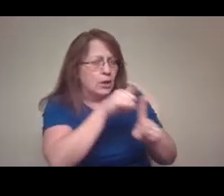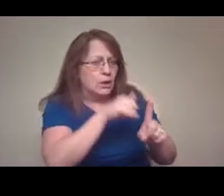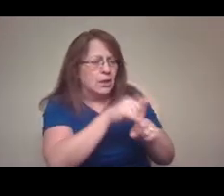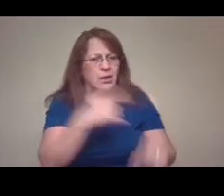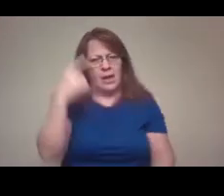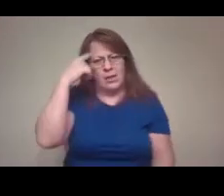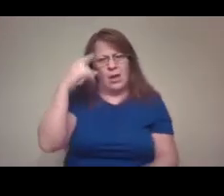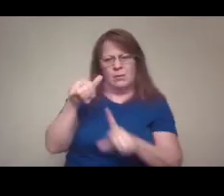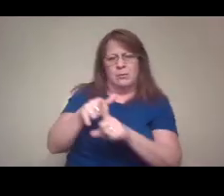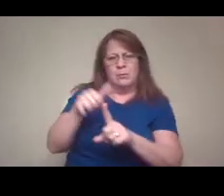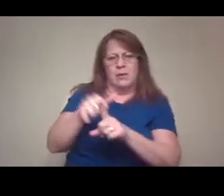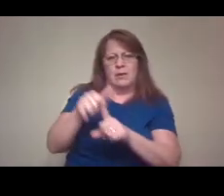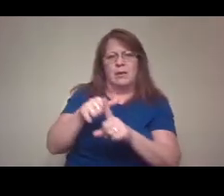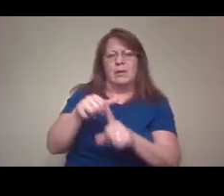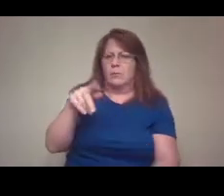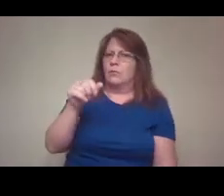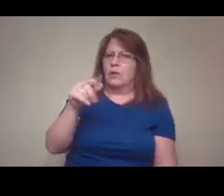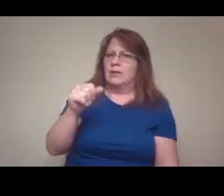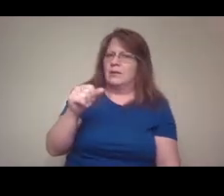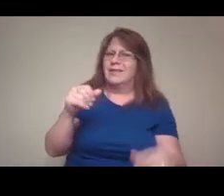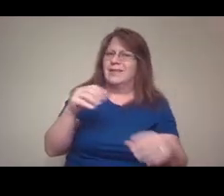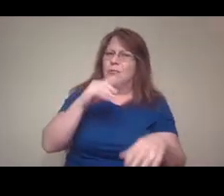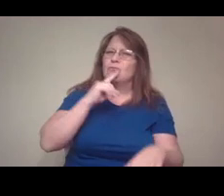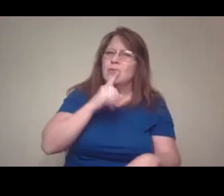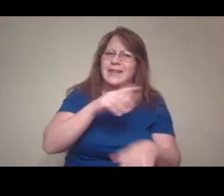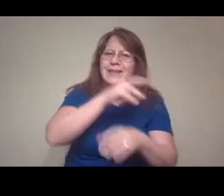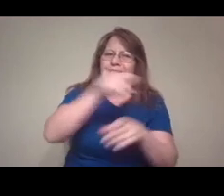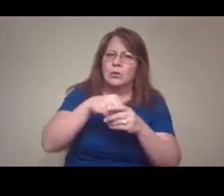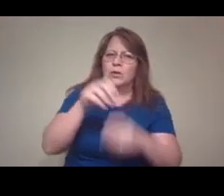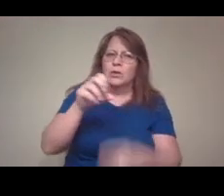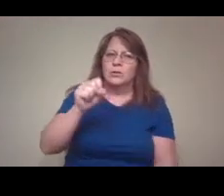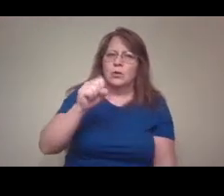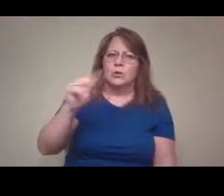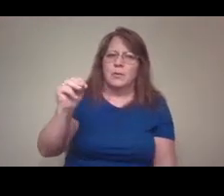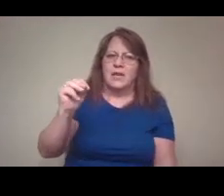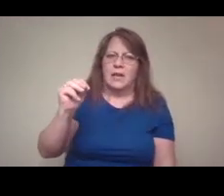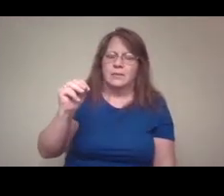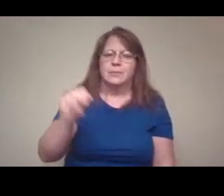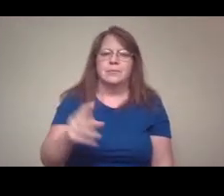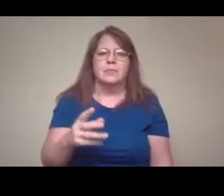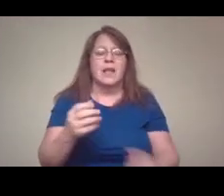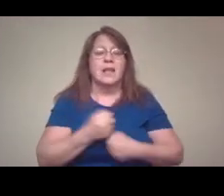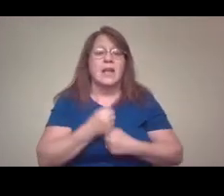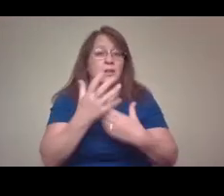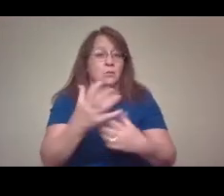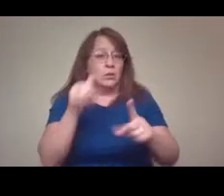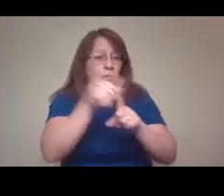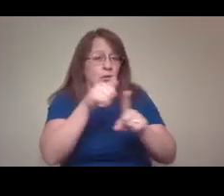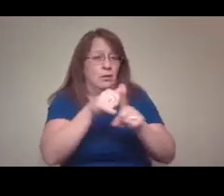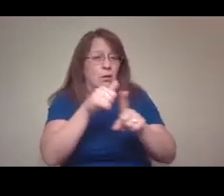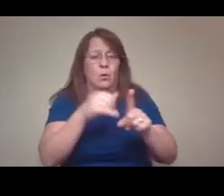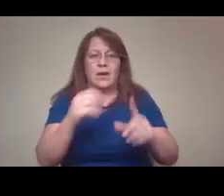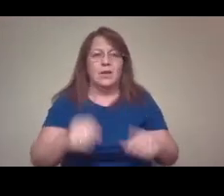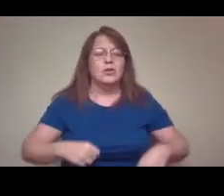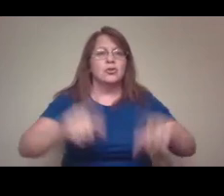is prevalent, particularly via social media. And they also expressed that the way that bullying shows up looks and feels